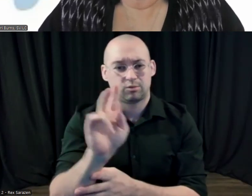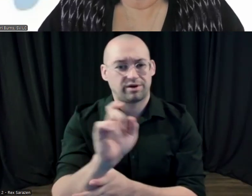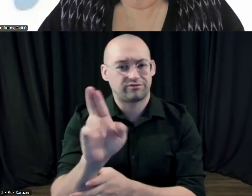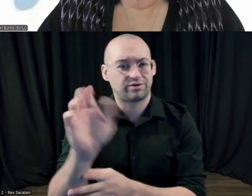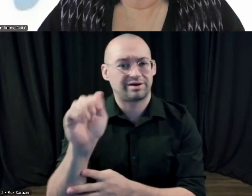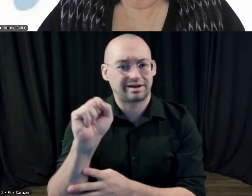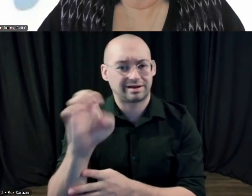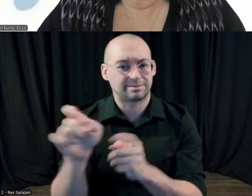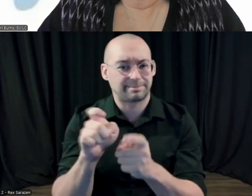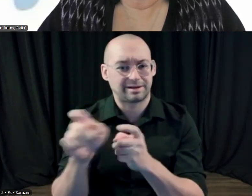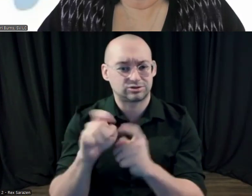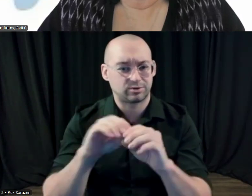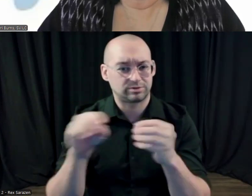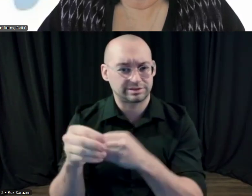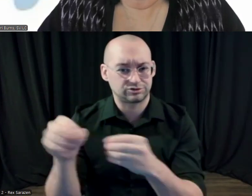entities that